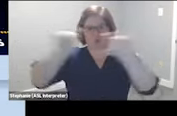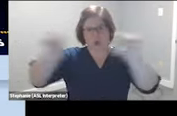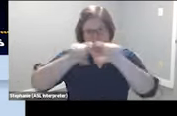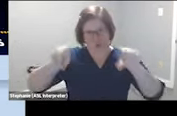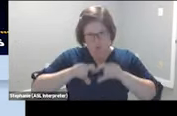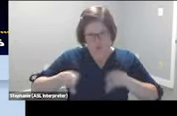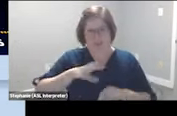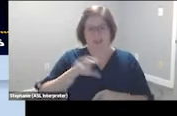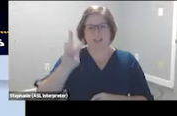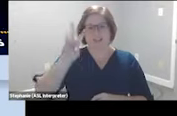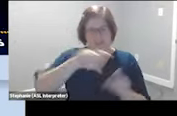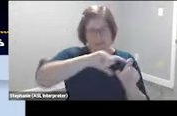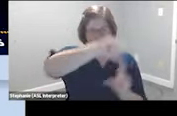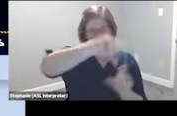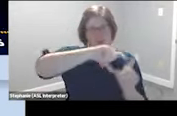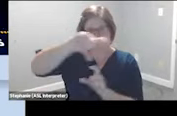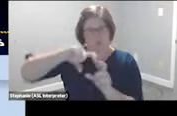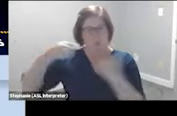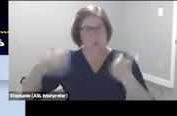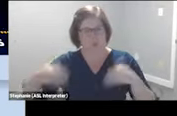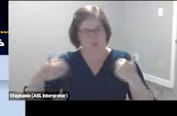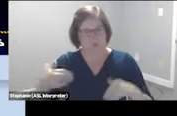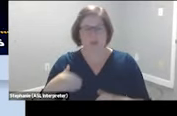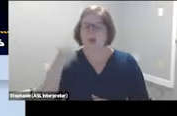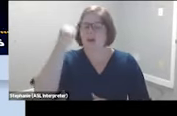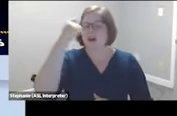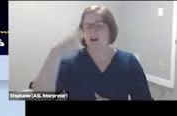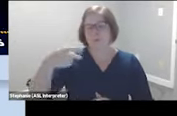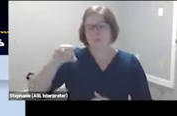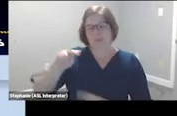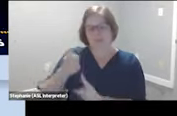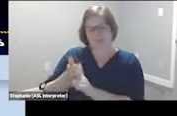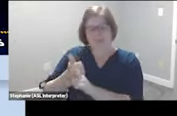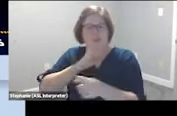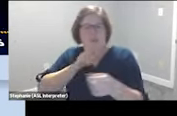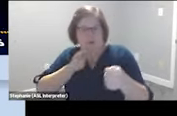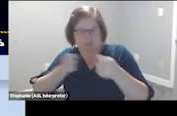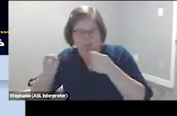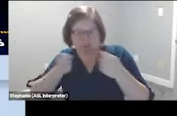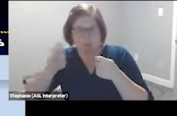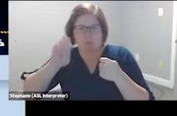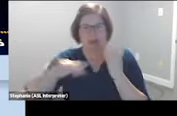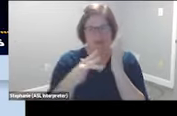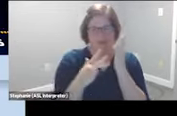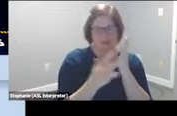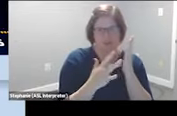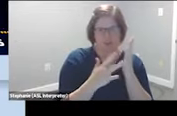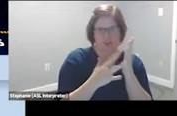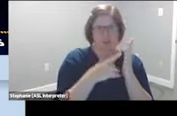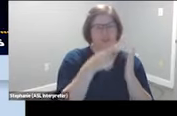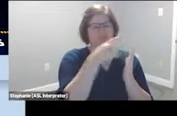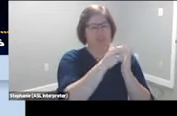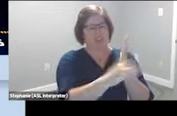pins are driven by the Tactile technology that we have developed at Orbit. And the most unique feature